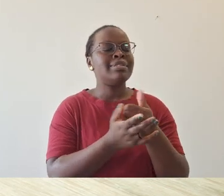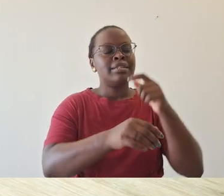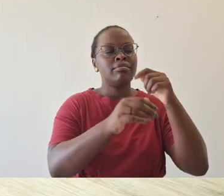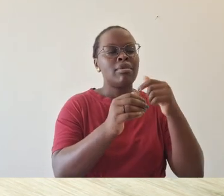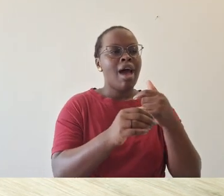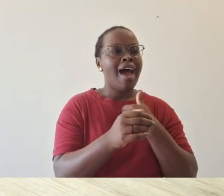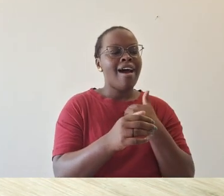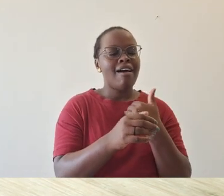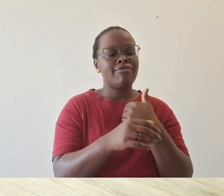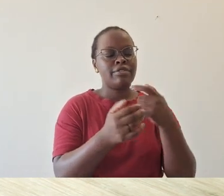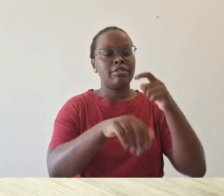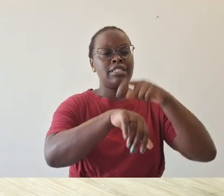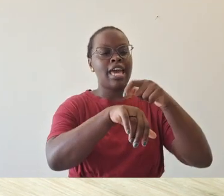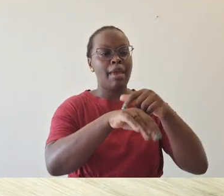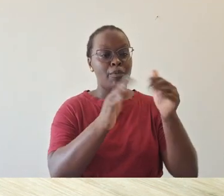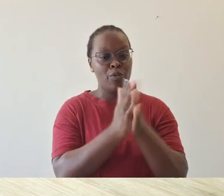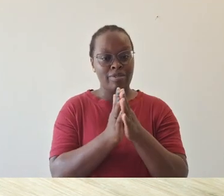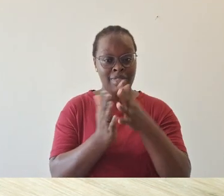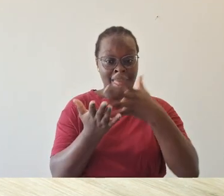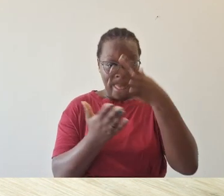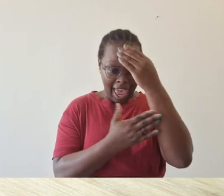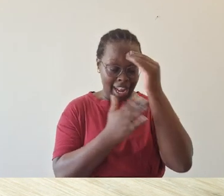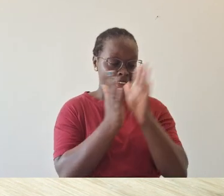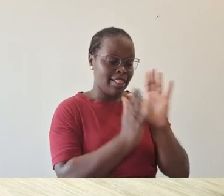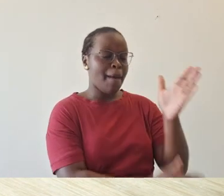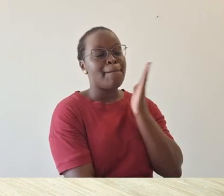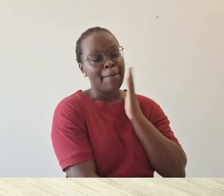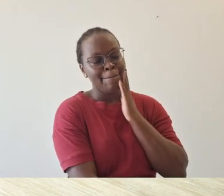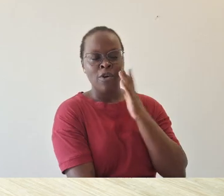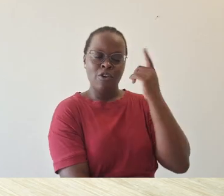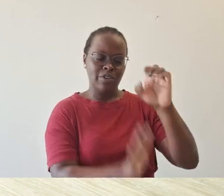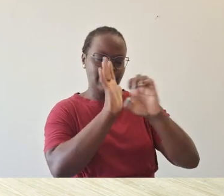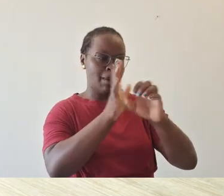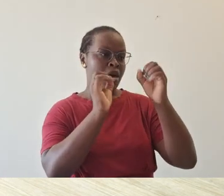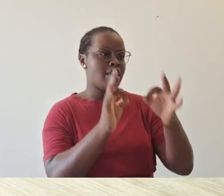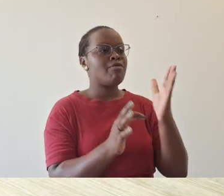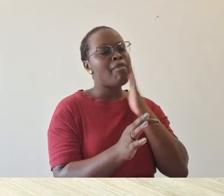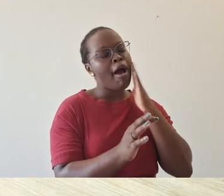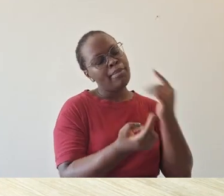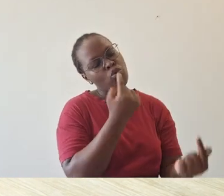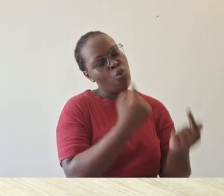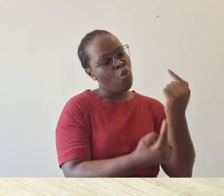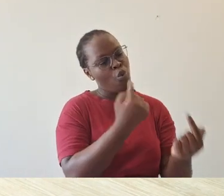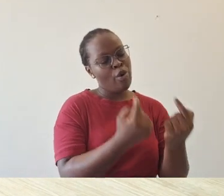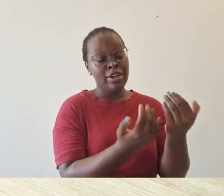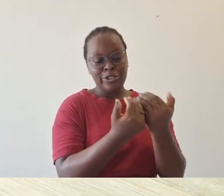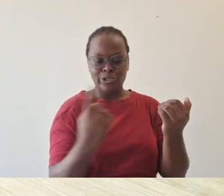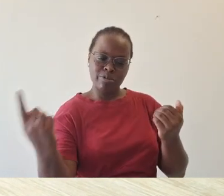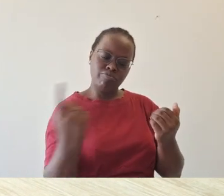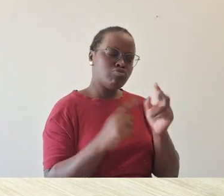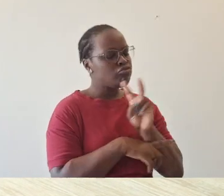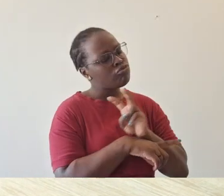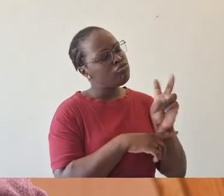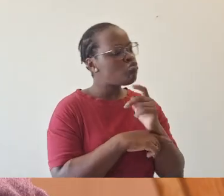things together. It's not that they were just sitting idle. Even if a mother was cooking with their children, they were doing it together. It's not a mere instruction of, I want to